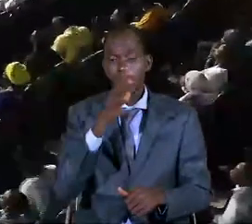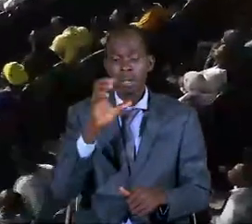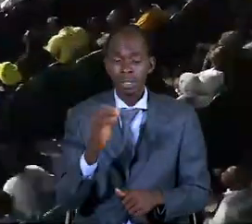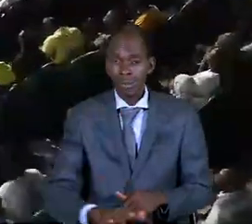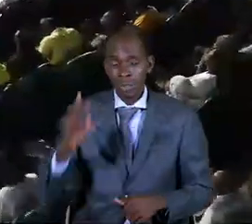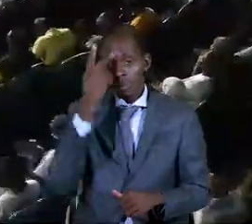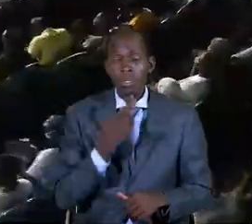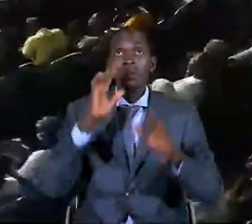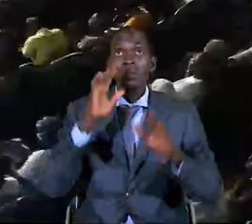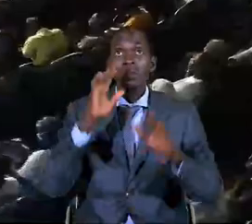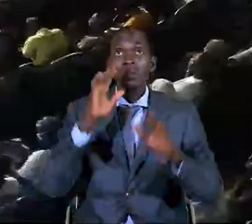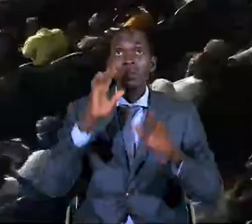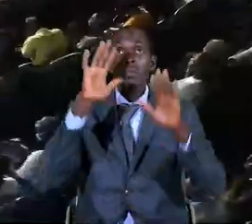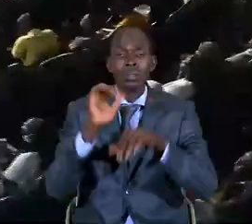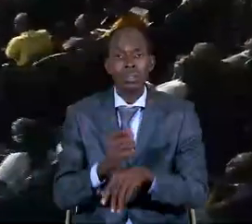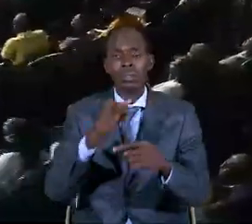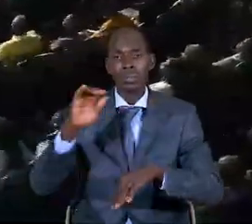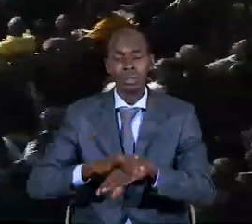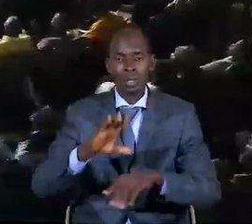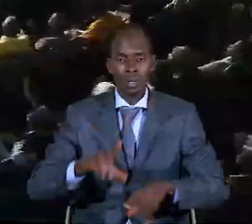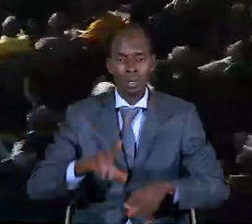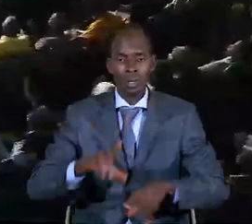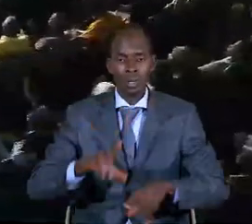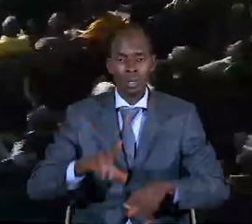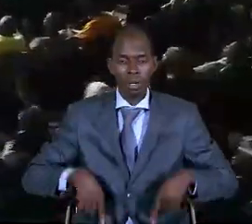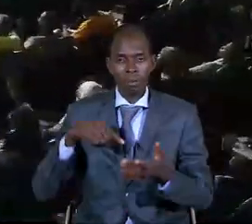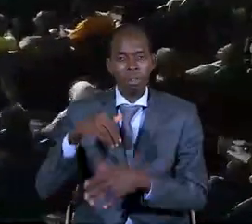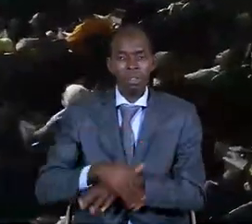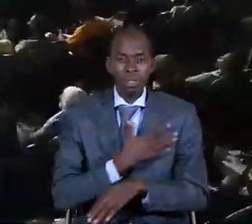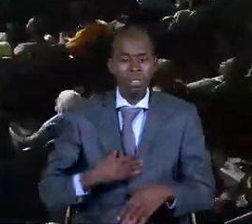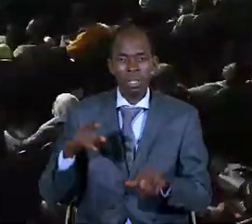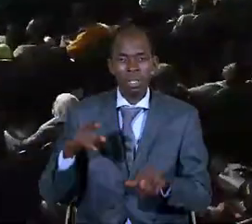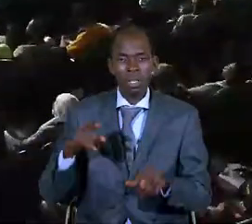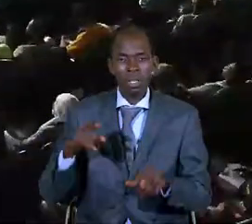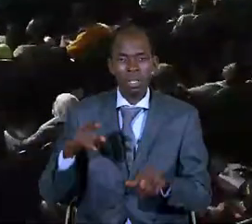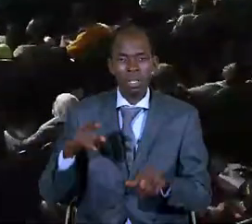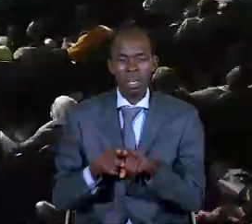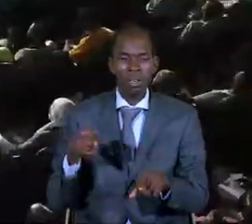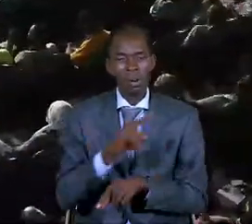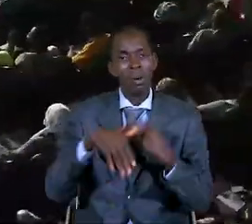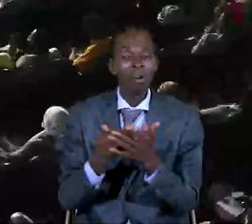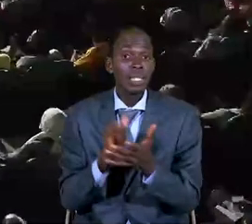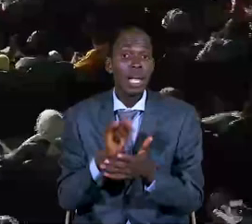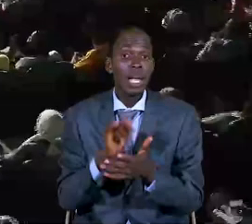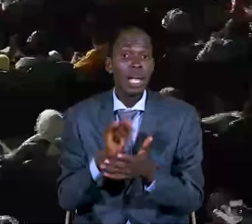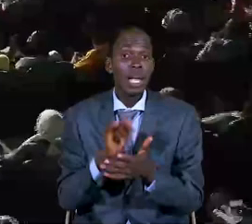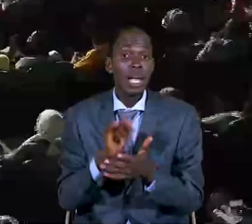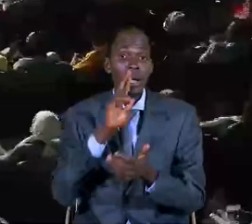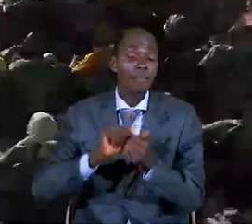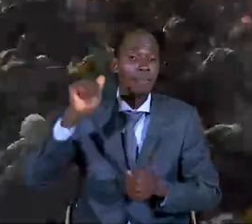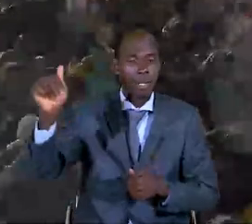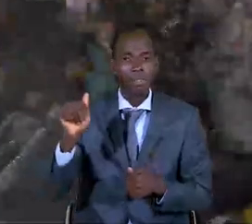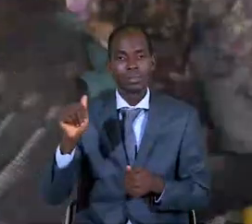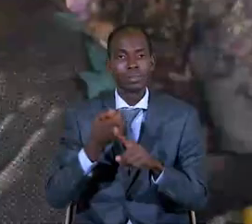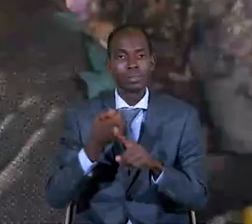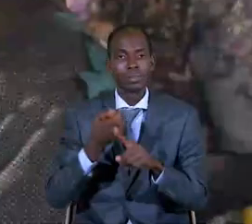parents, miracle coming upon your way tonight. And then it says, and to all that are afar off.